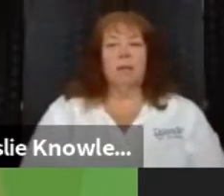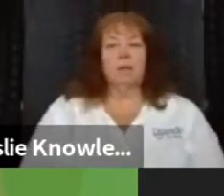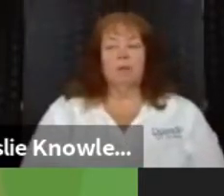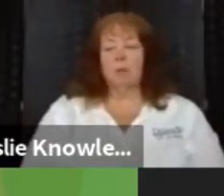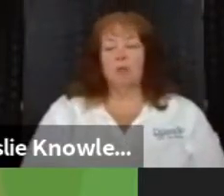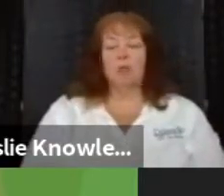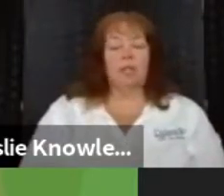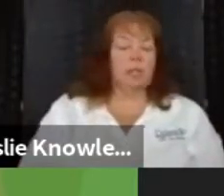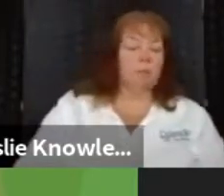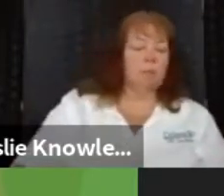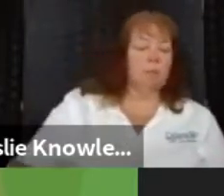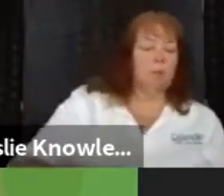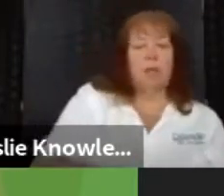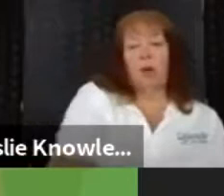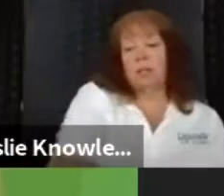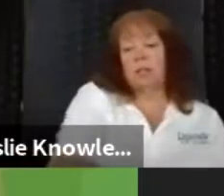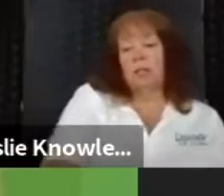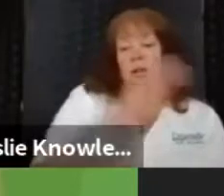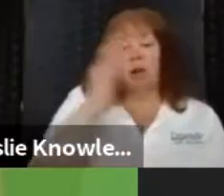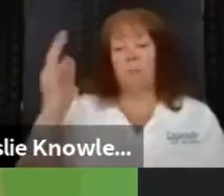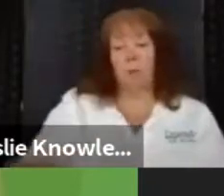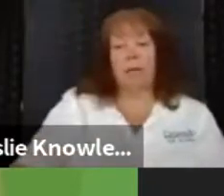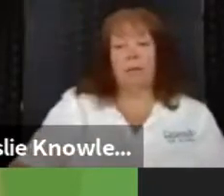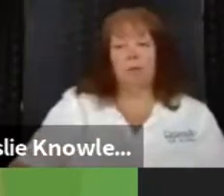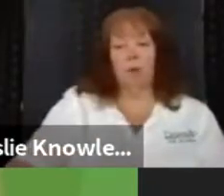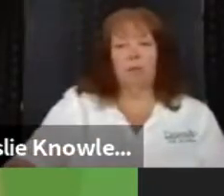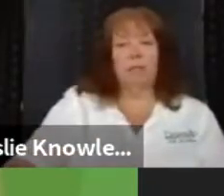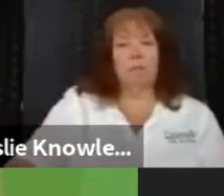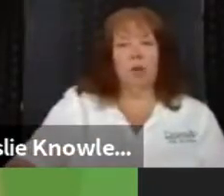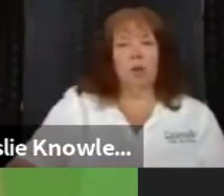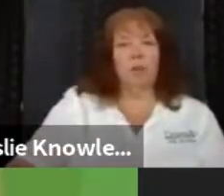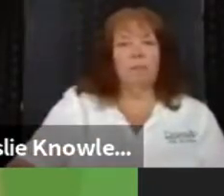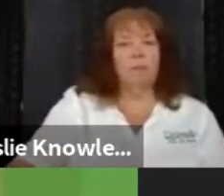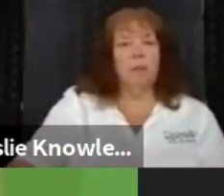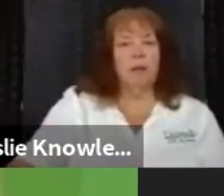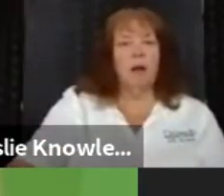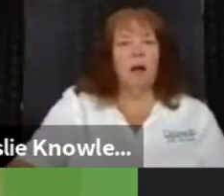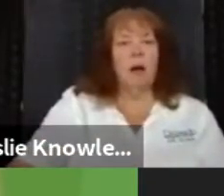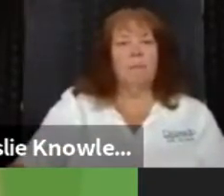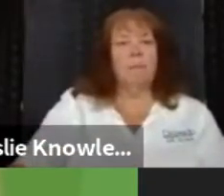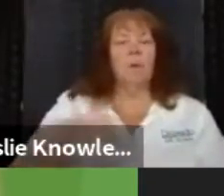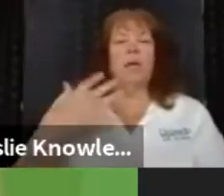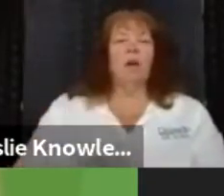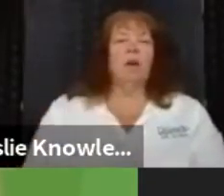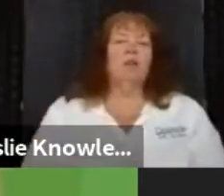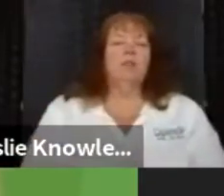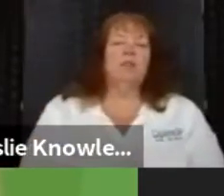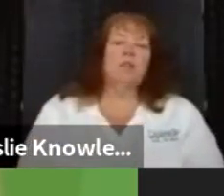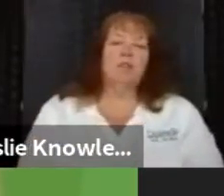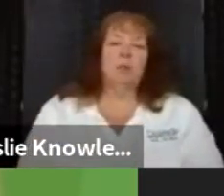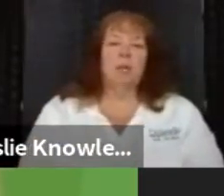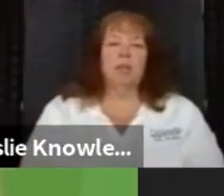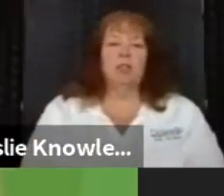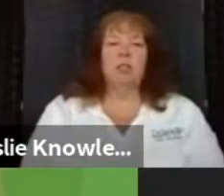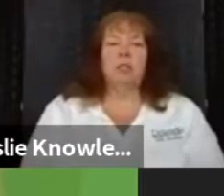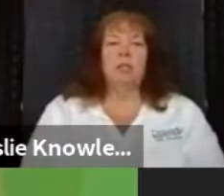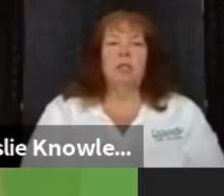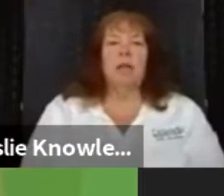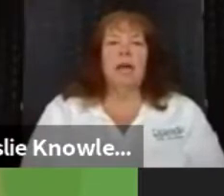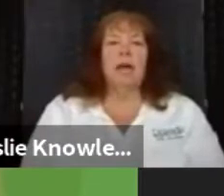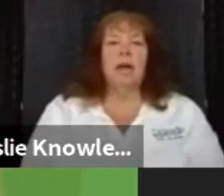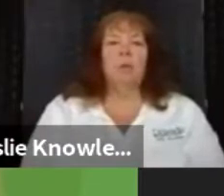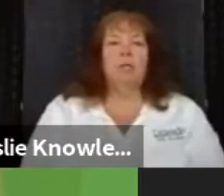on campus, strictly on campus, but we are around, hopefully in the fall. We are under the Division of